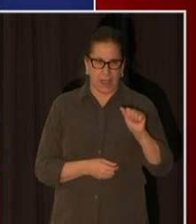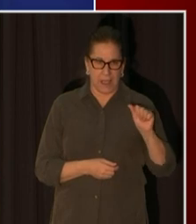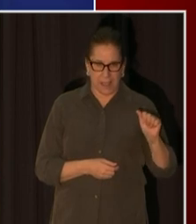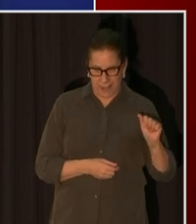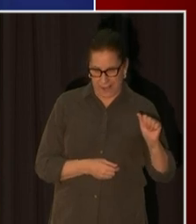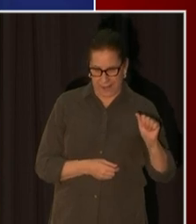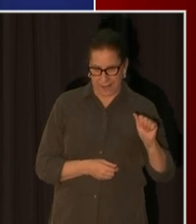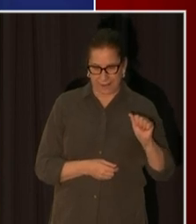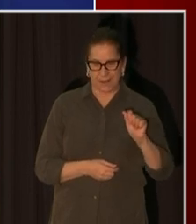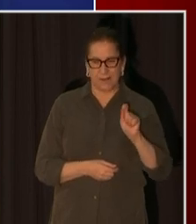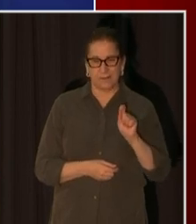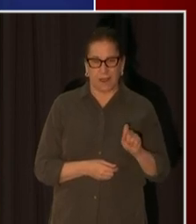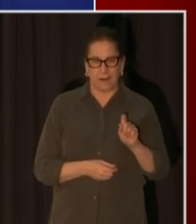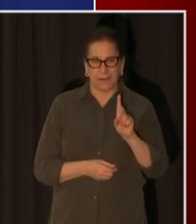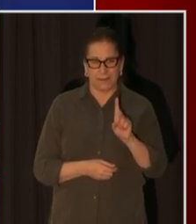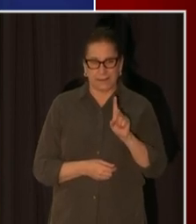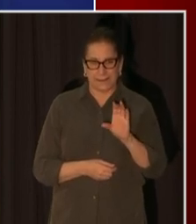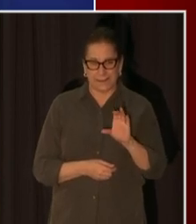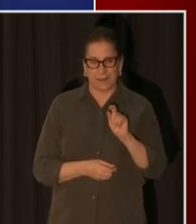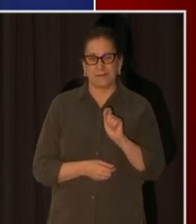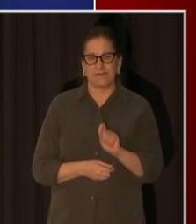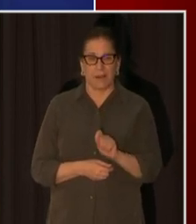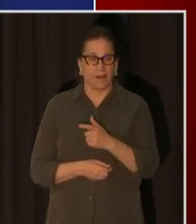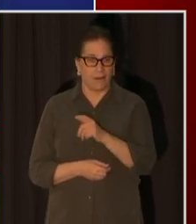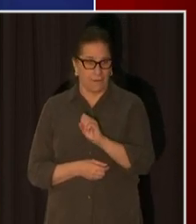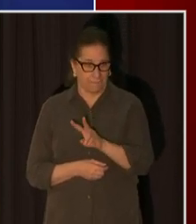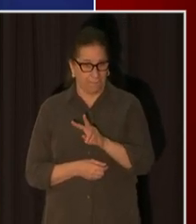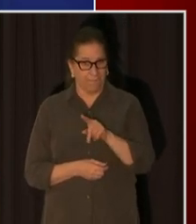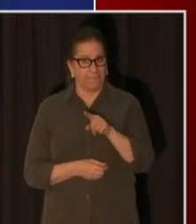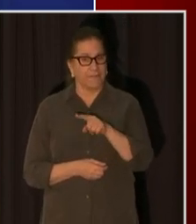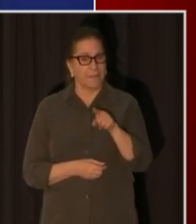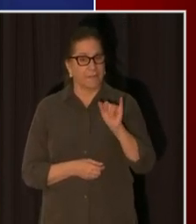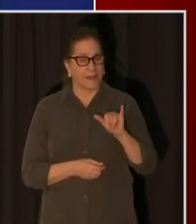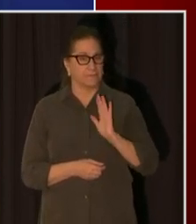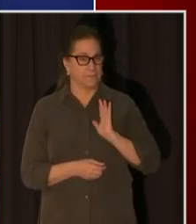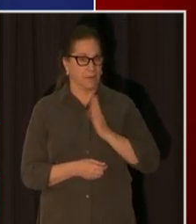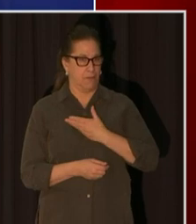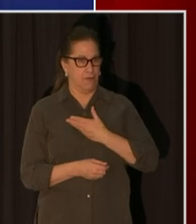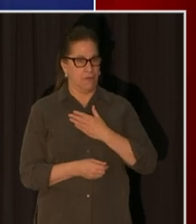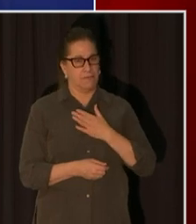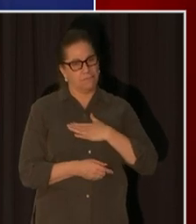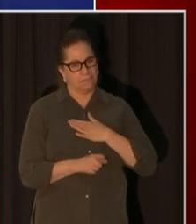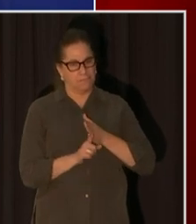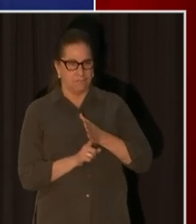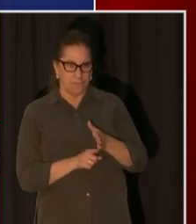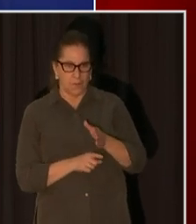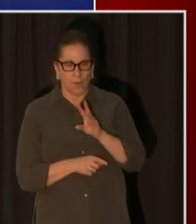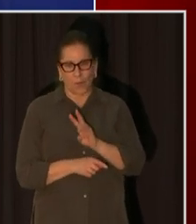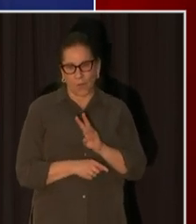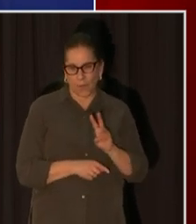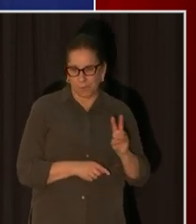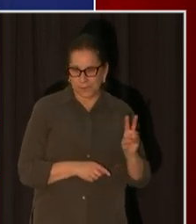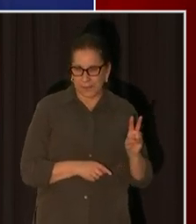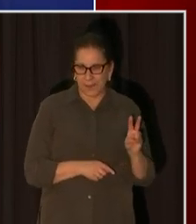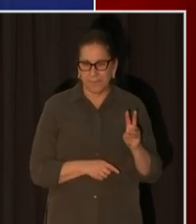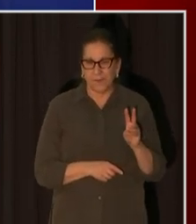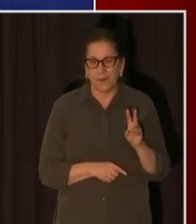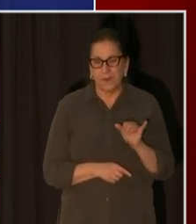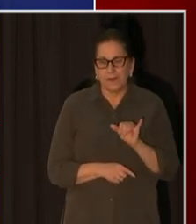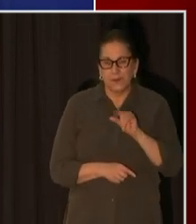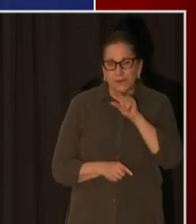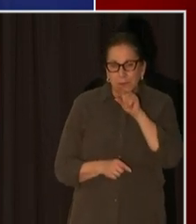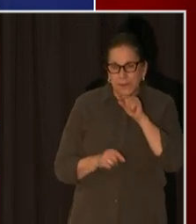October 2019, we partnered with the Department of Insurance, Securities, and Banking, an industrial bank, first Black-owned bank